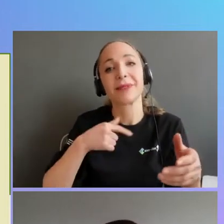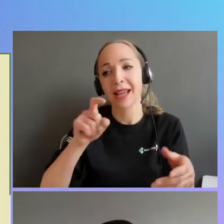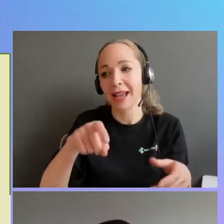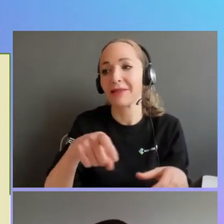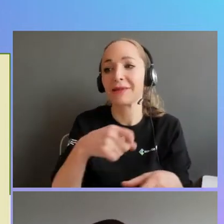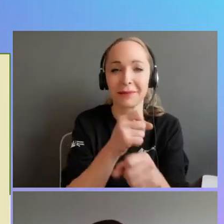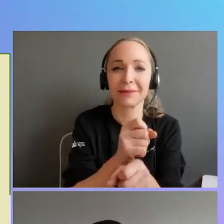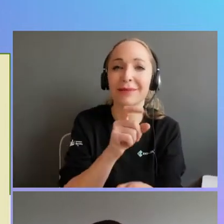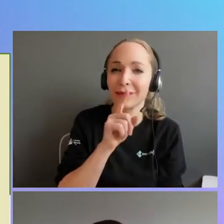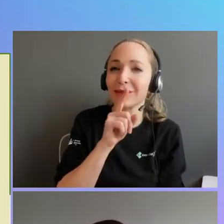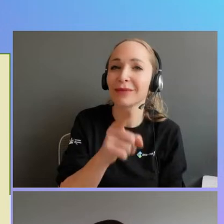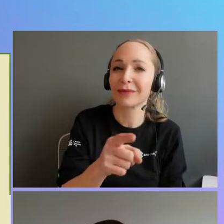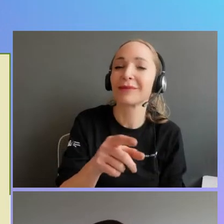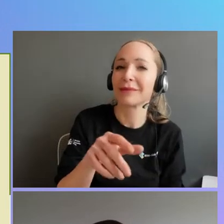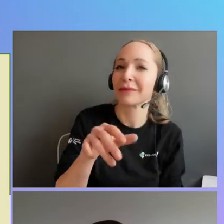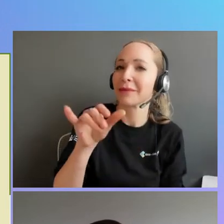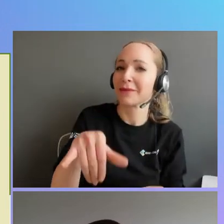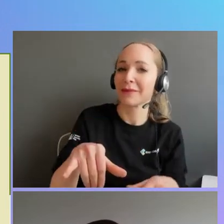sure it has